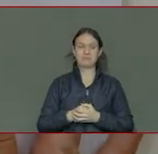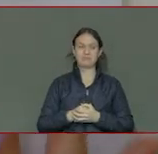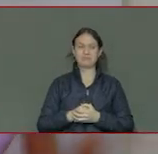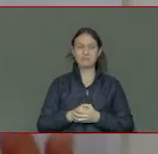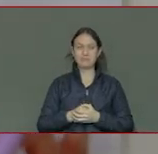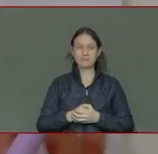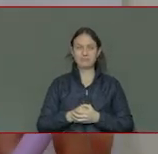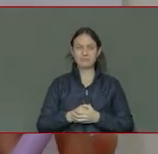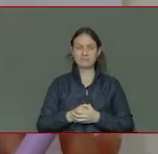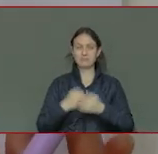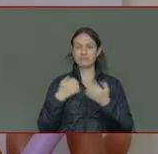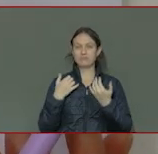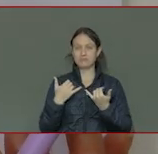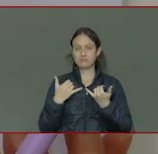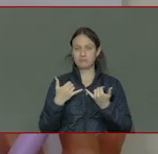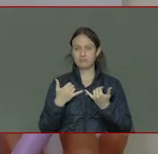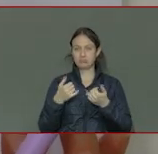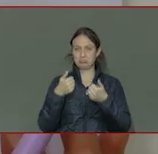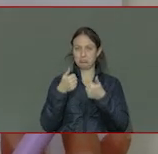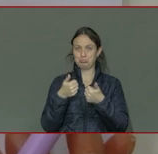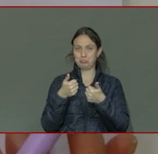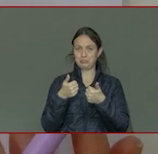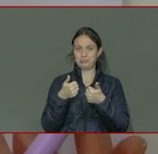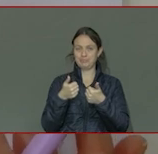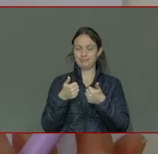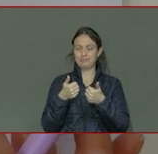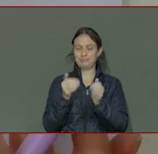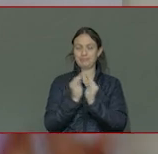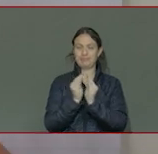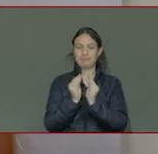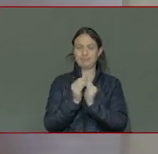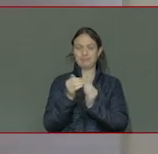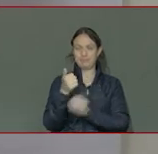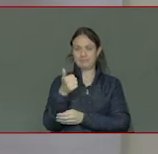Good, so that is it will be 4 marks.